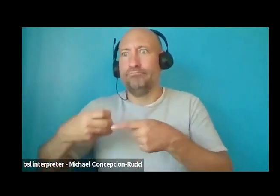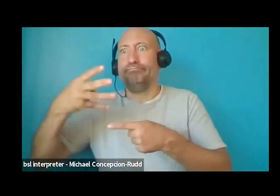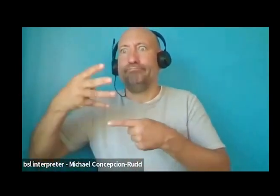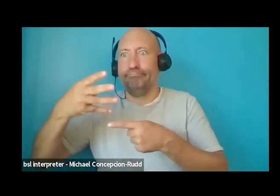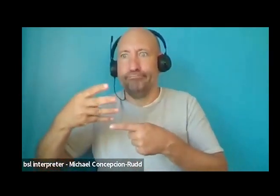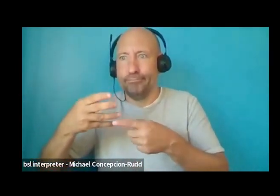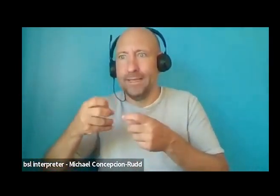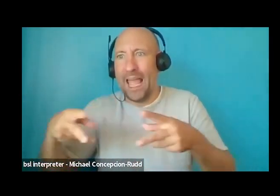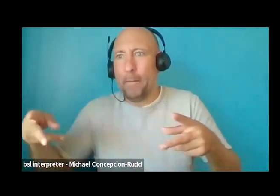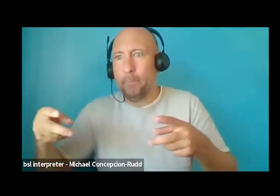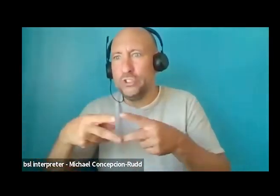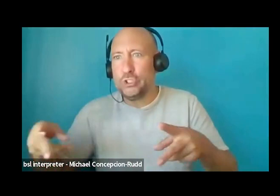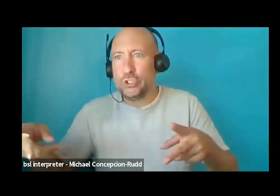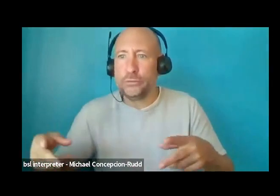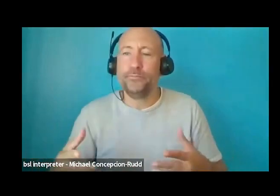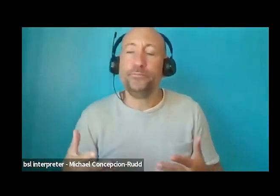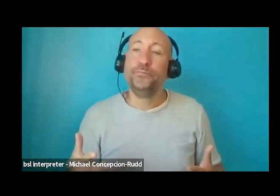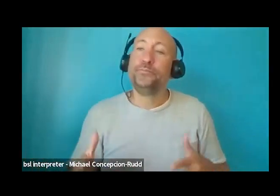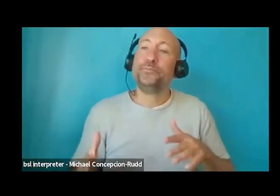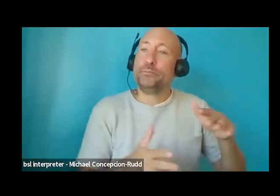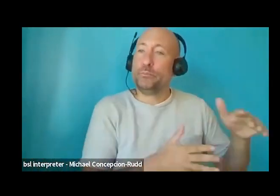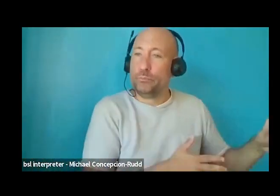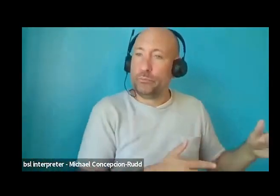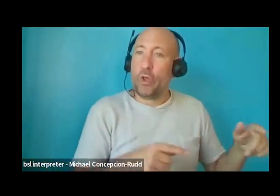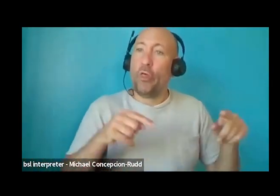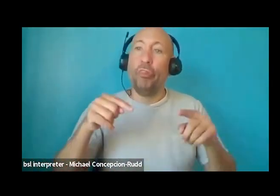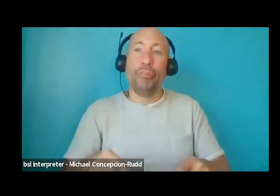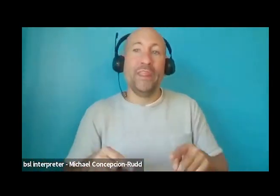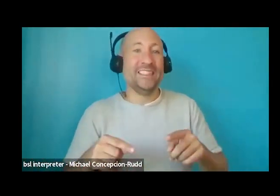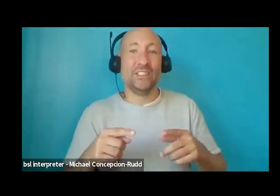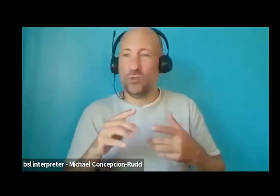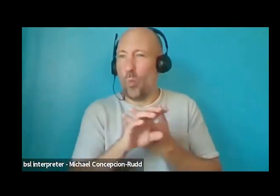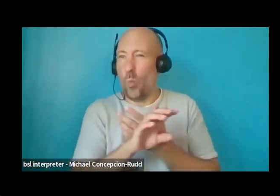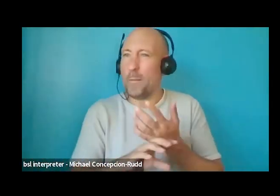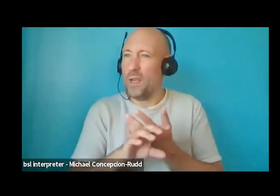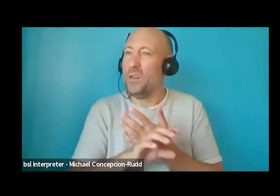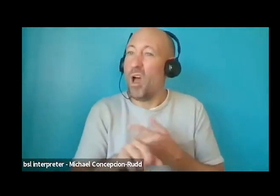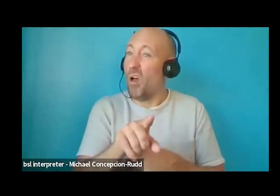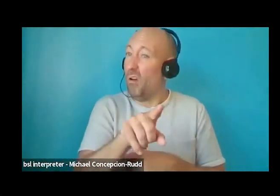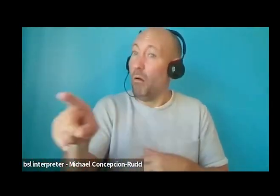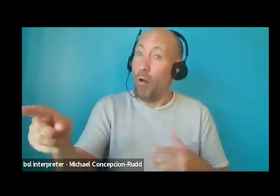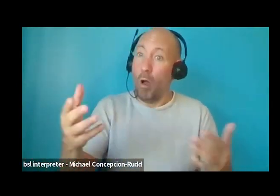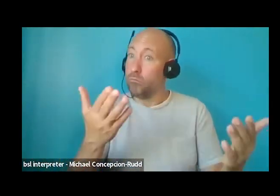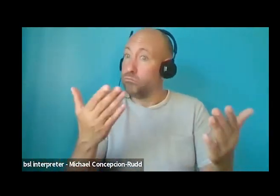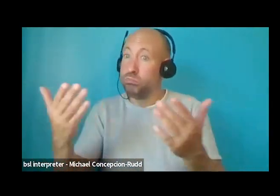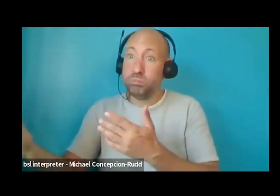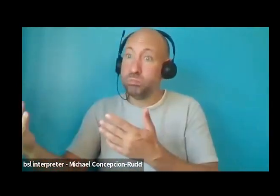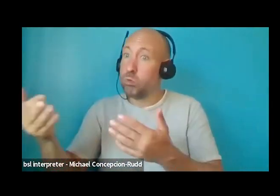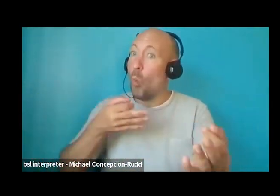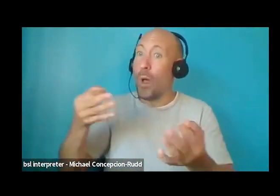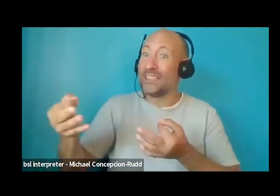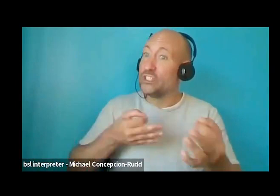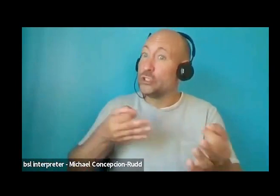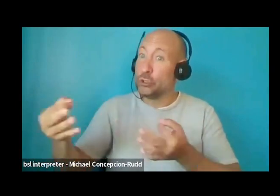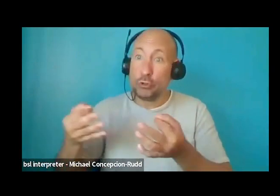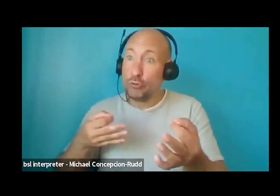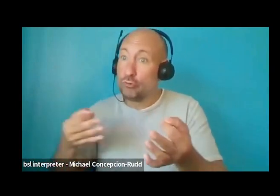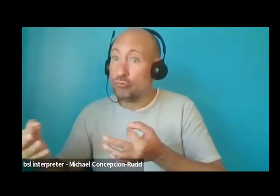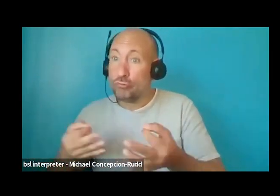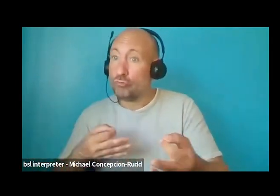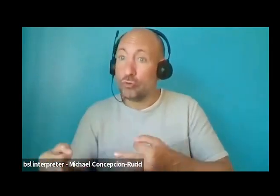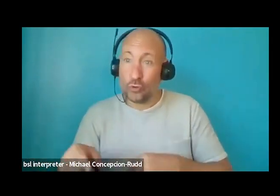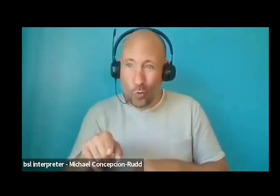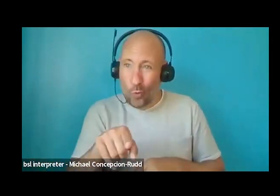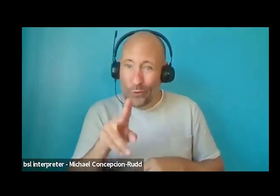So as this is a webinar, we have a Q&A function where you can send questions throughout the session. Please select